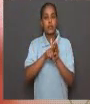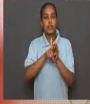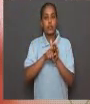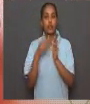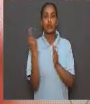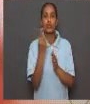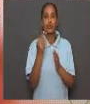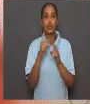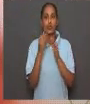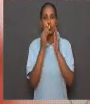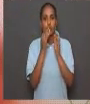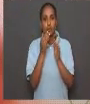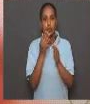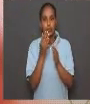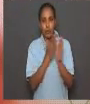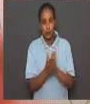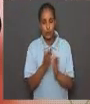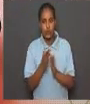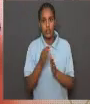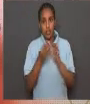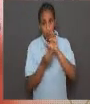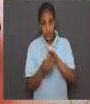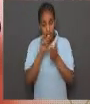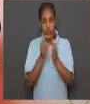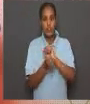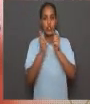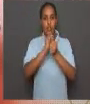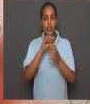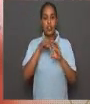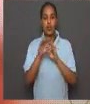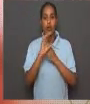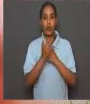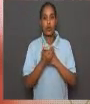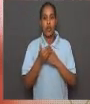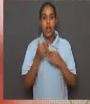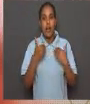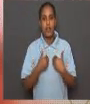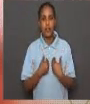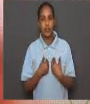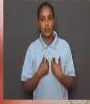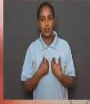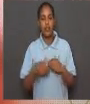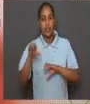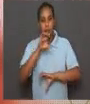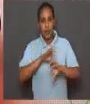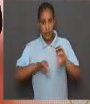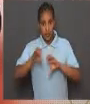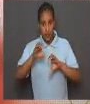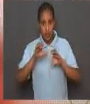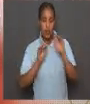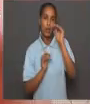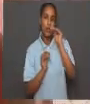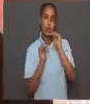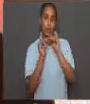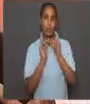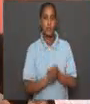is used to predict the effects that a change in conditions will have on chemical